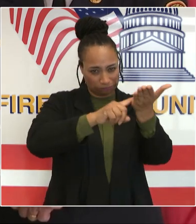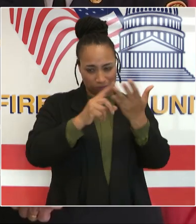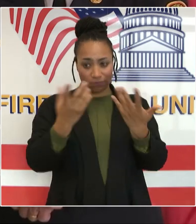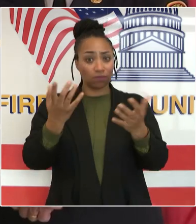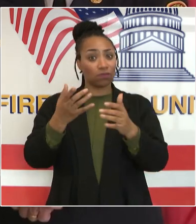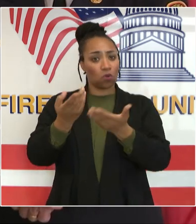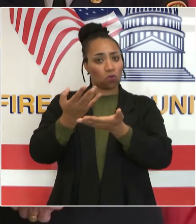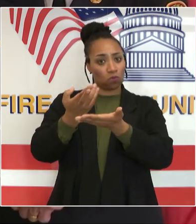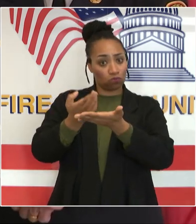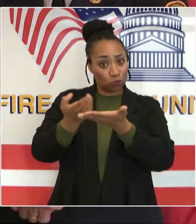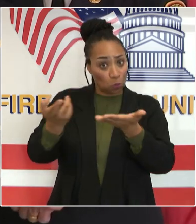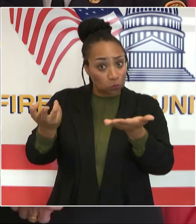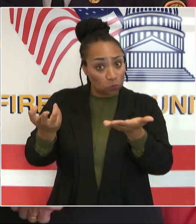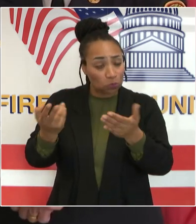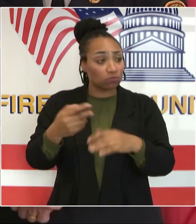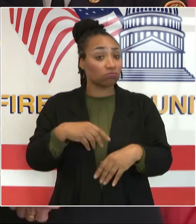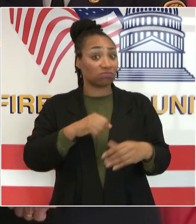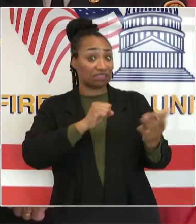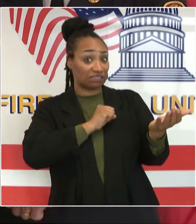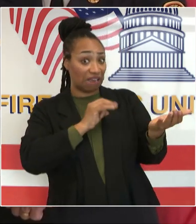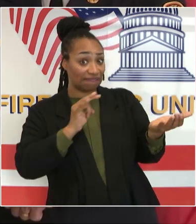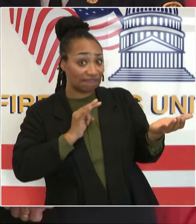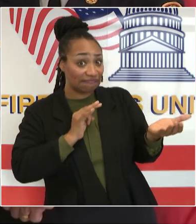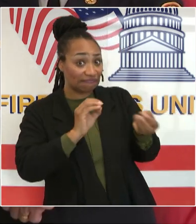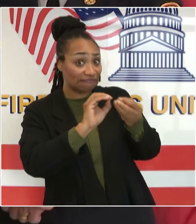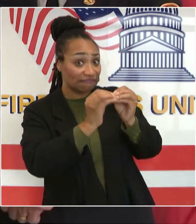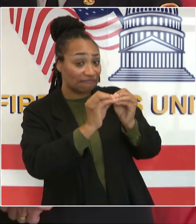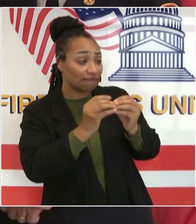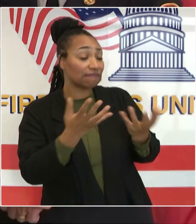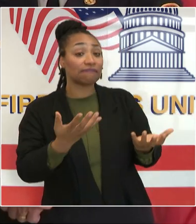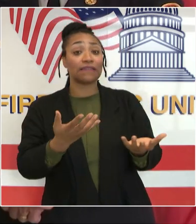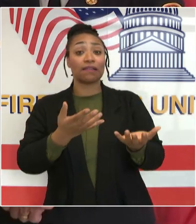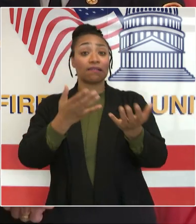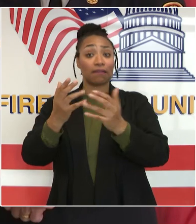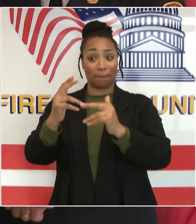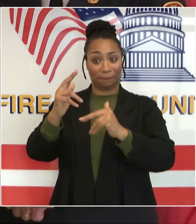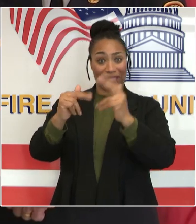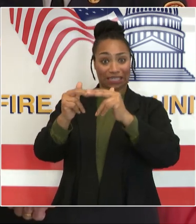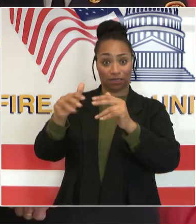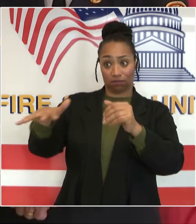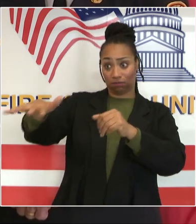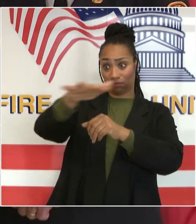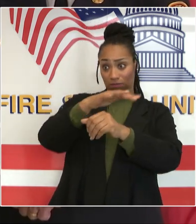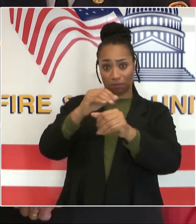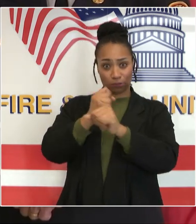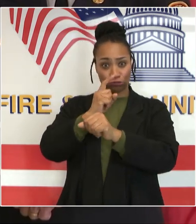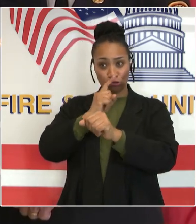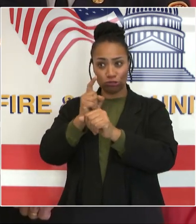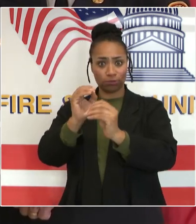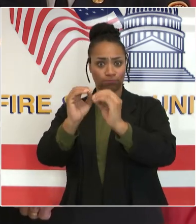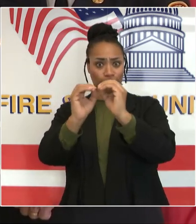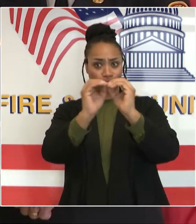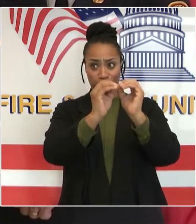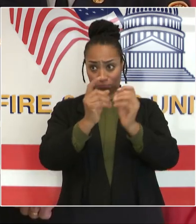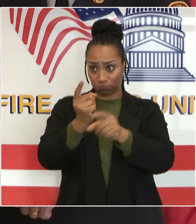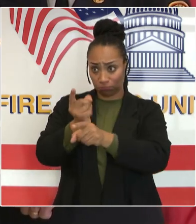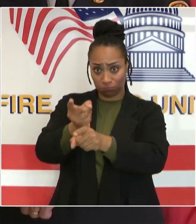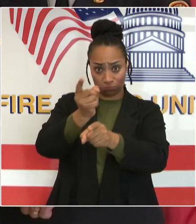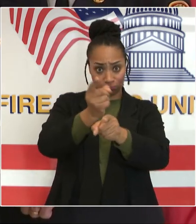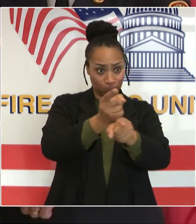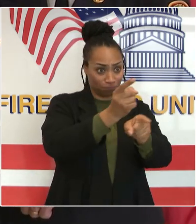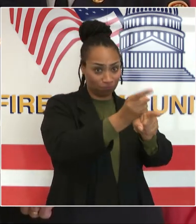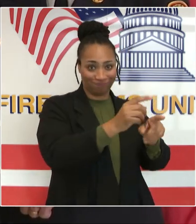to ensure compliance with accreditation standards. We are also working with DC Fire and EMS to establish an advisory committee